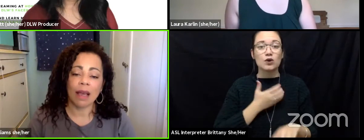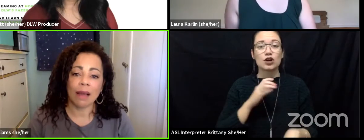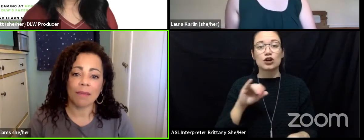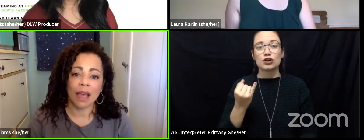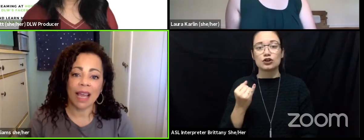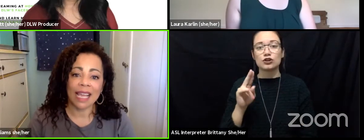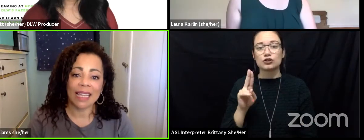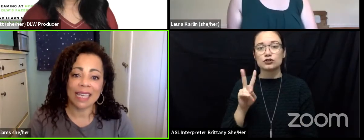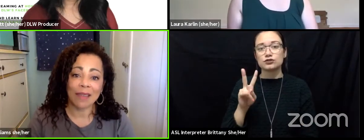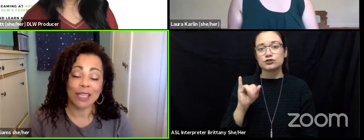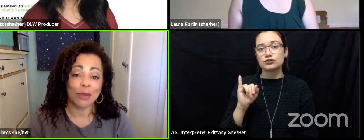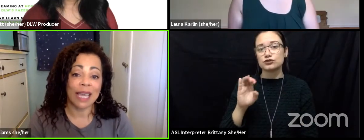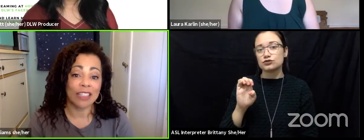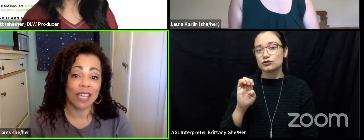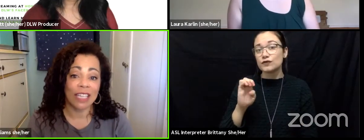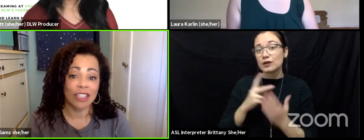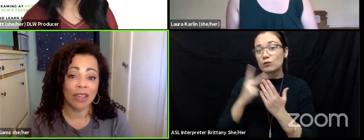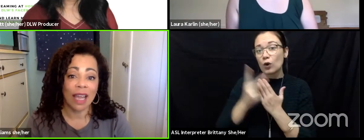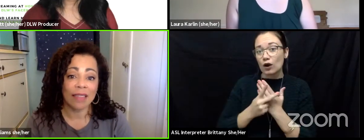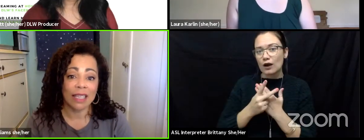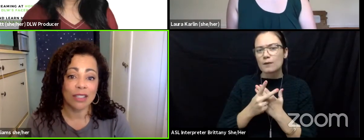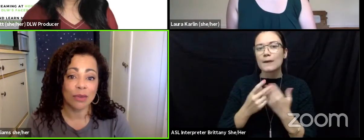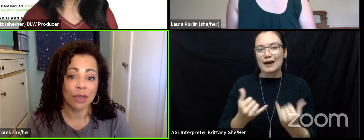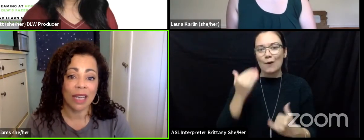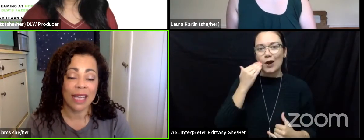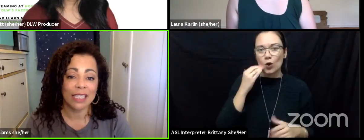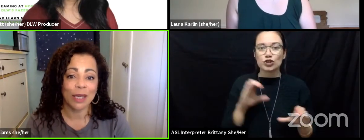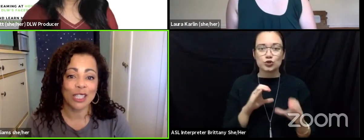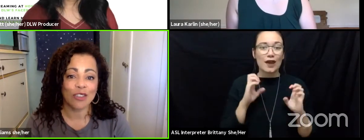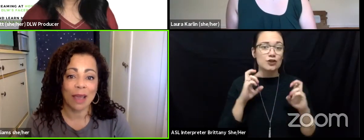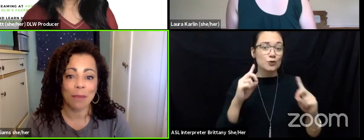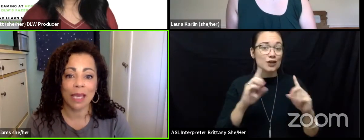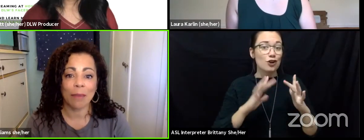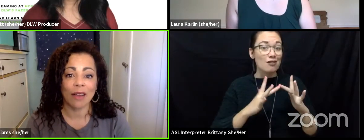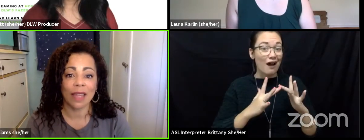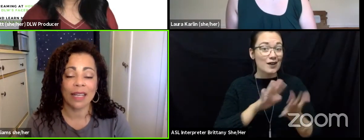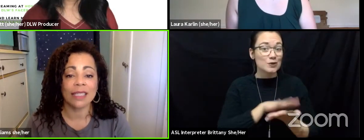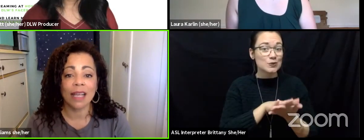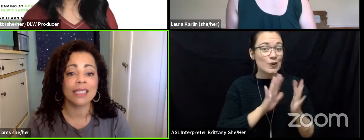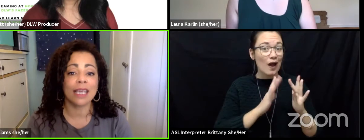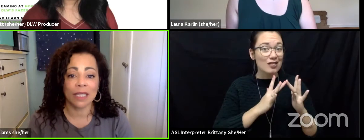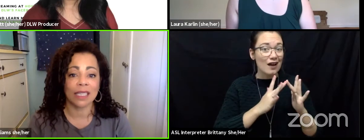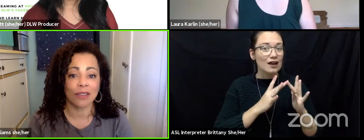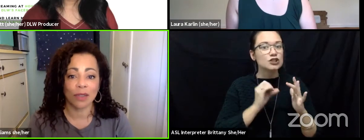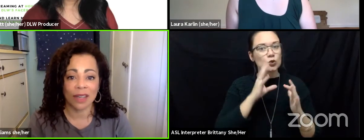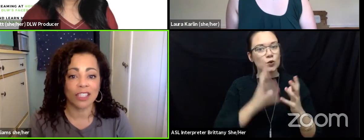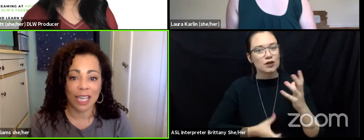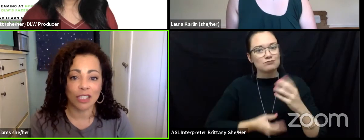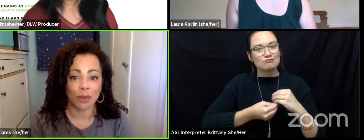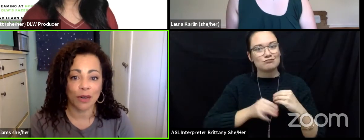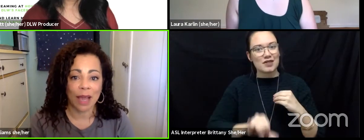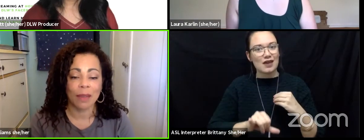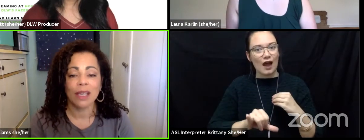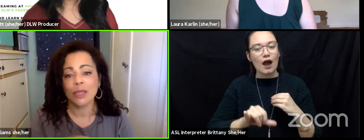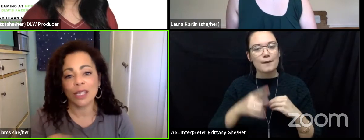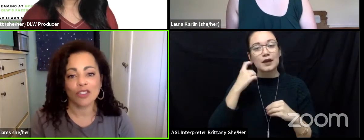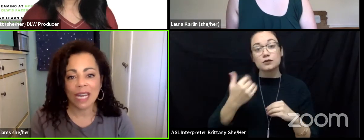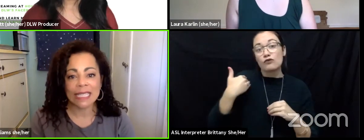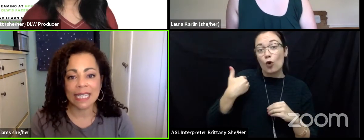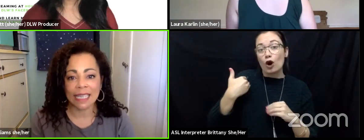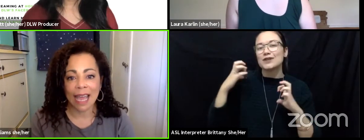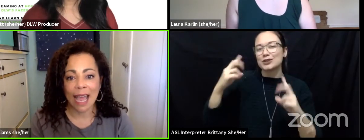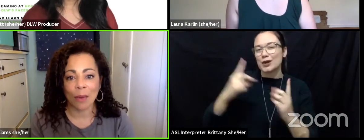program, I hear that now they're doing their education online, their school online. So we're going to try and piggyback on that, because last time we did it through their education program. So